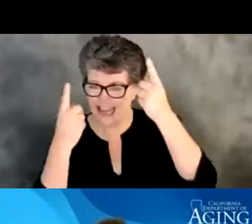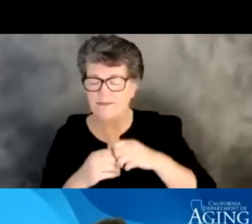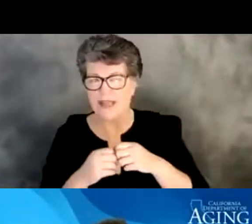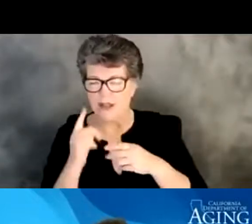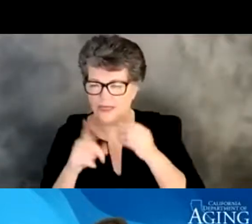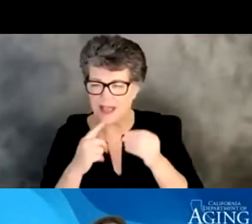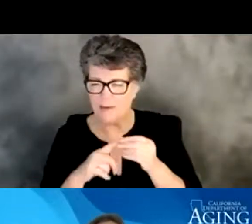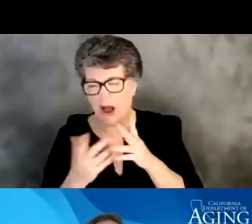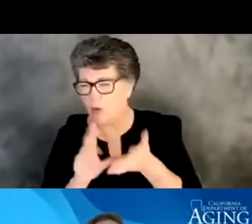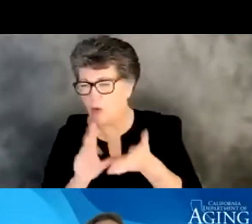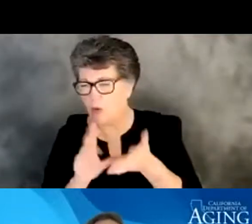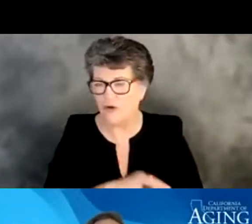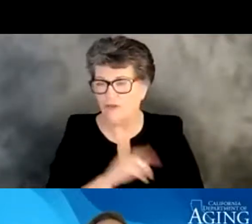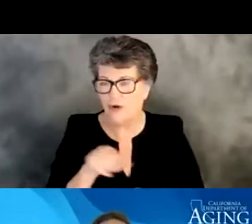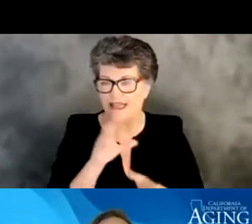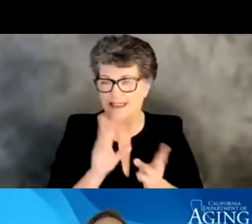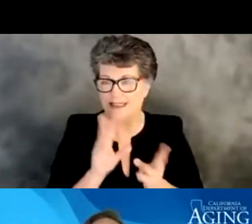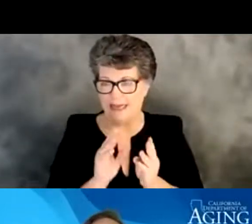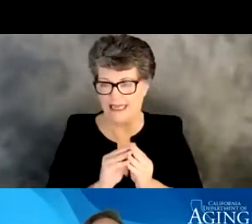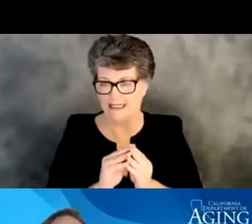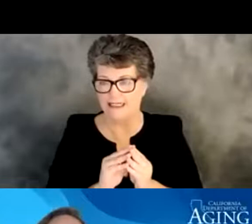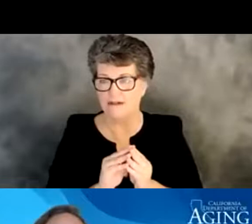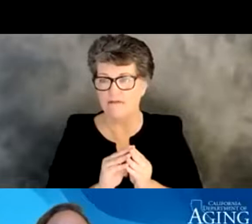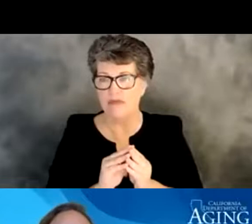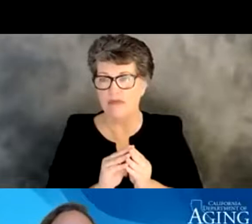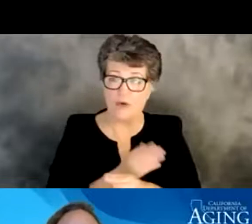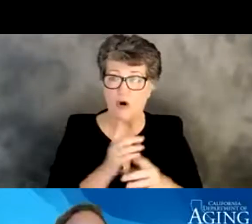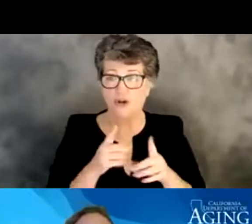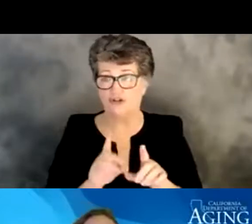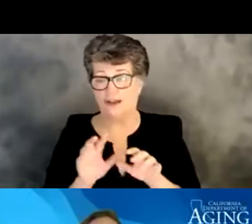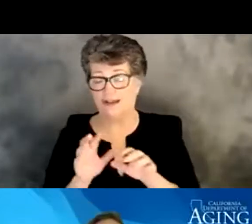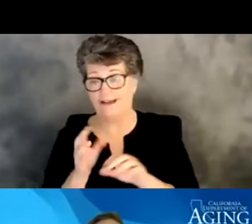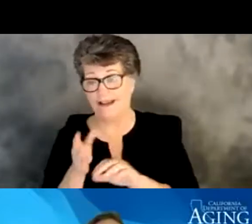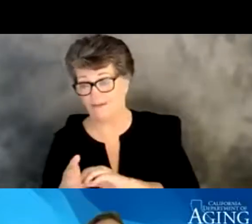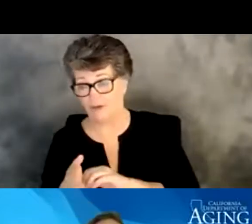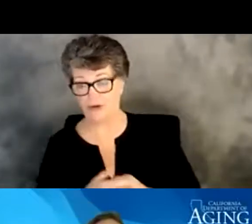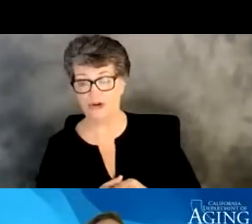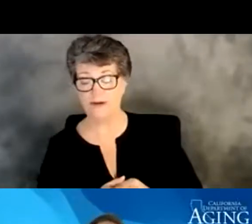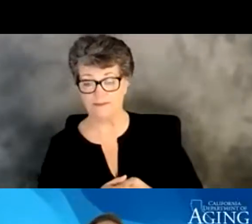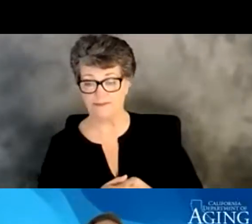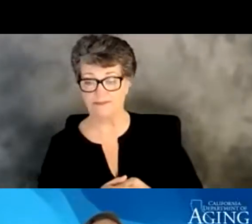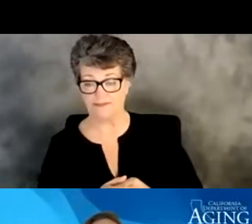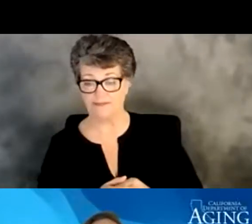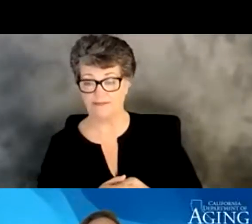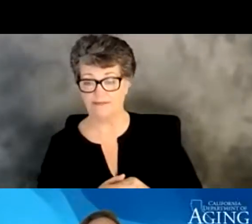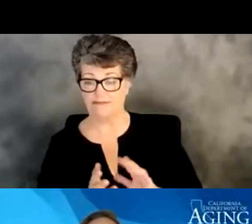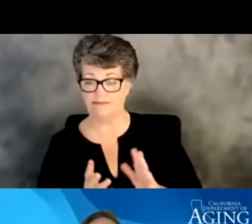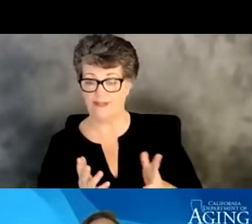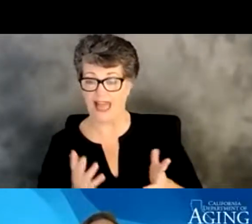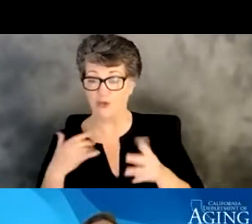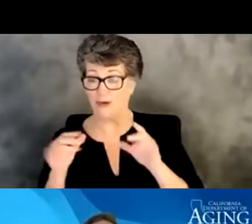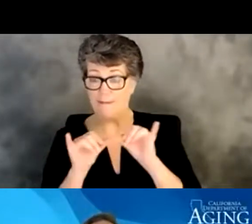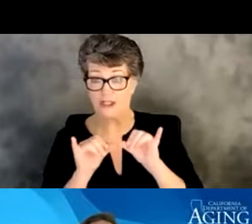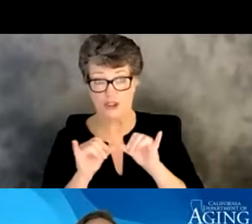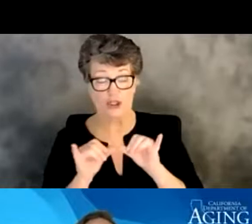is helpful for these meetings before, during, and after, as we as we measure